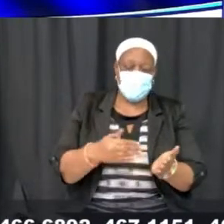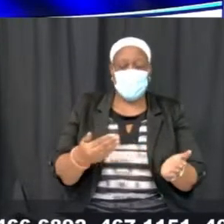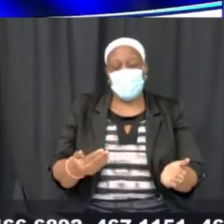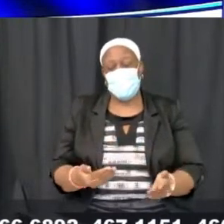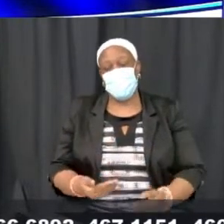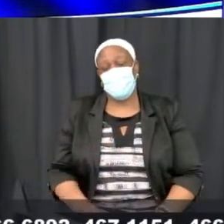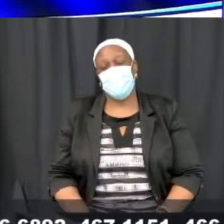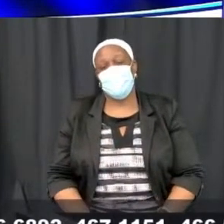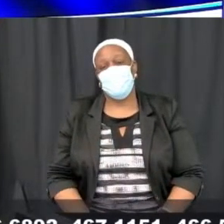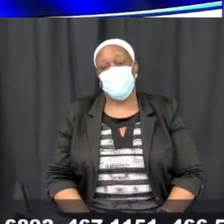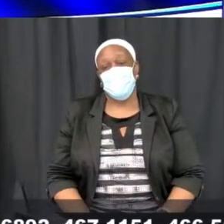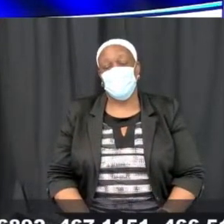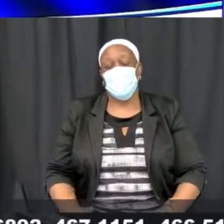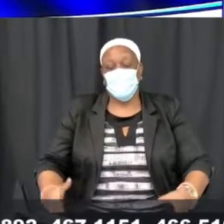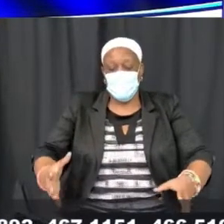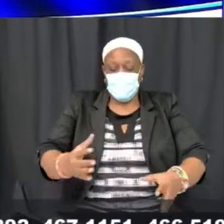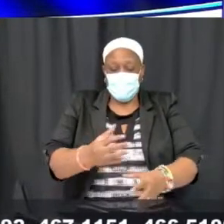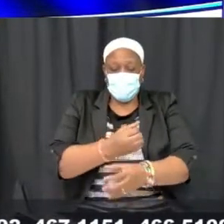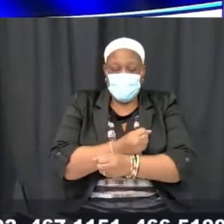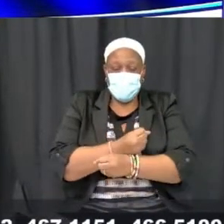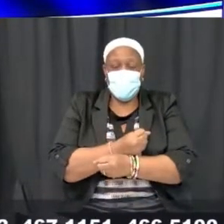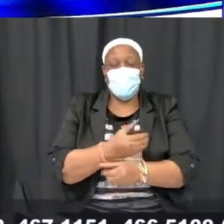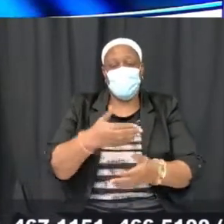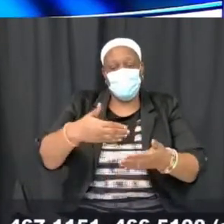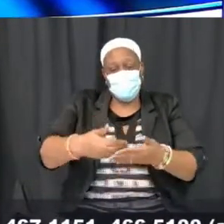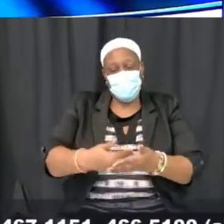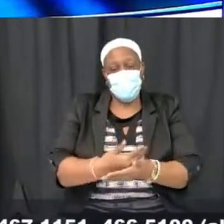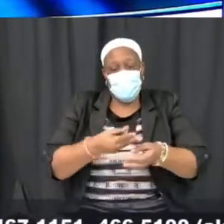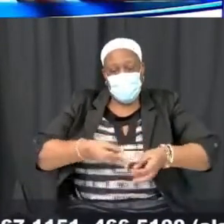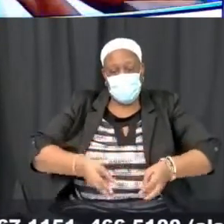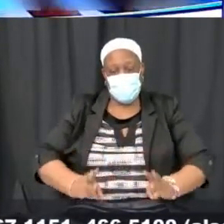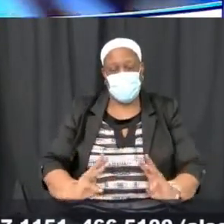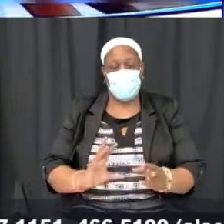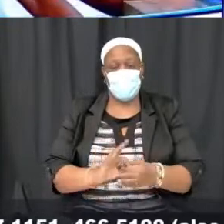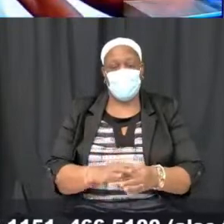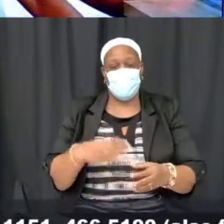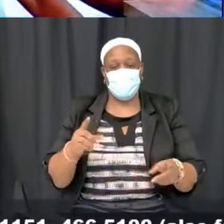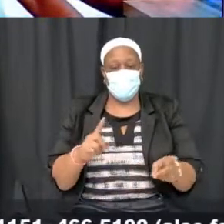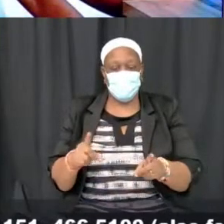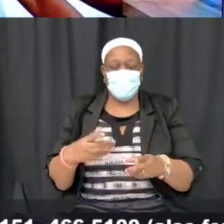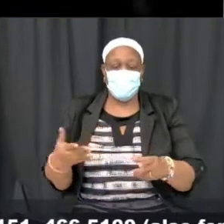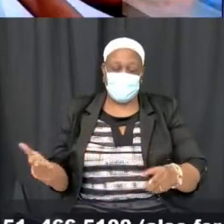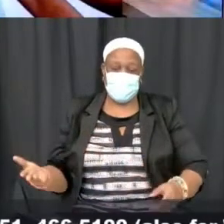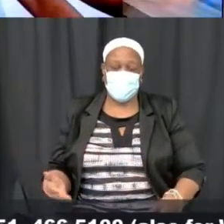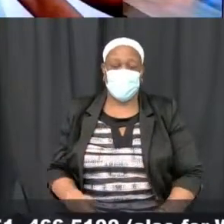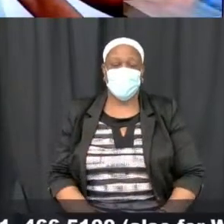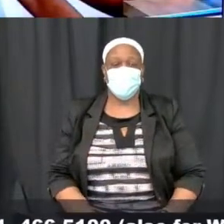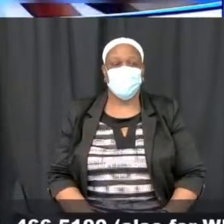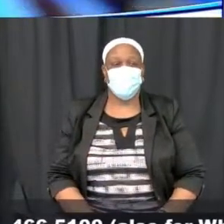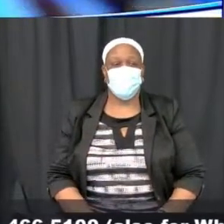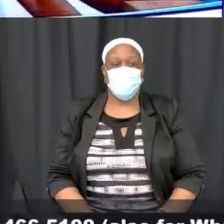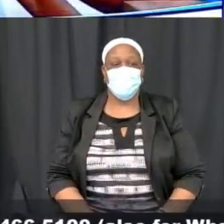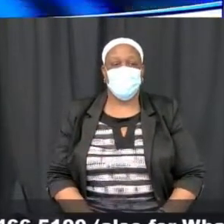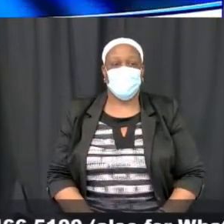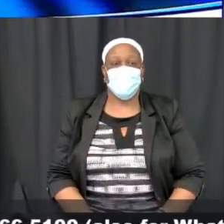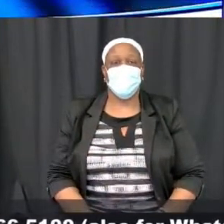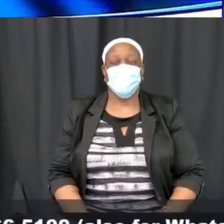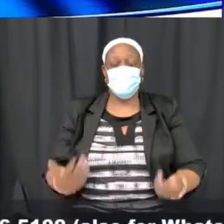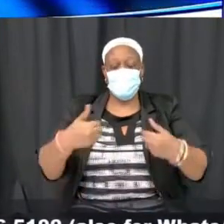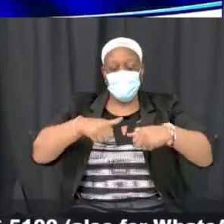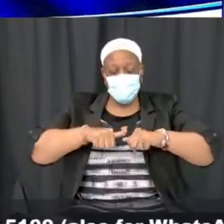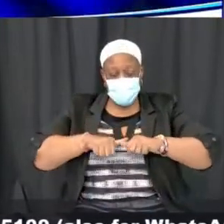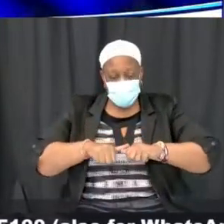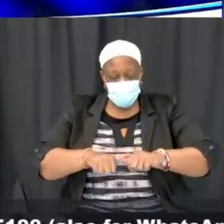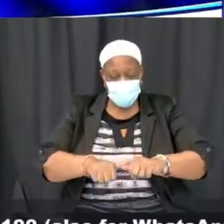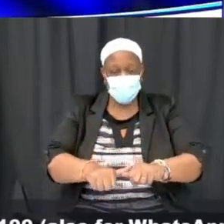embracing the new norm, especially where your implementation and continued adherence to